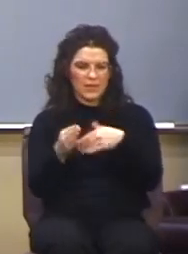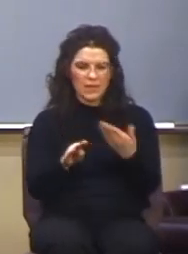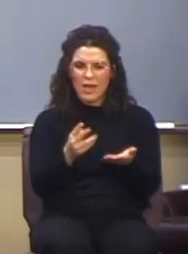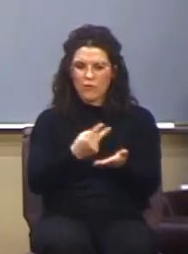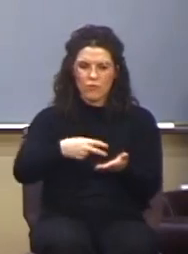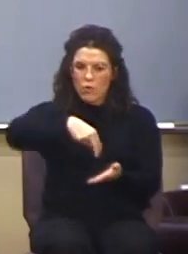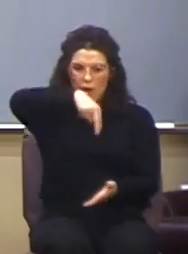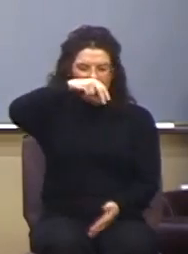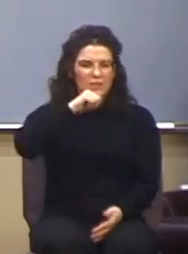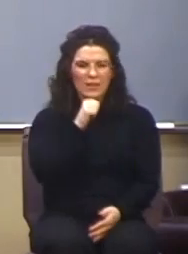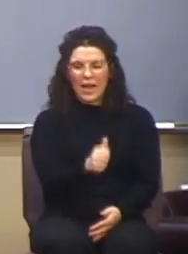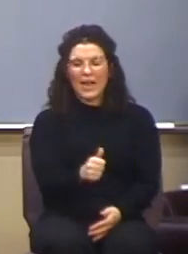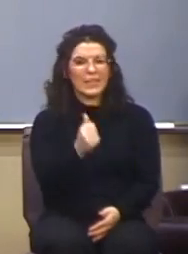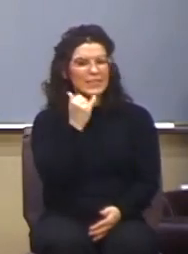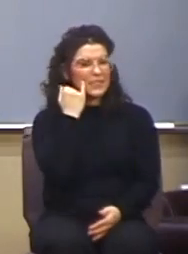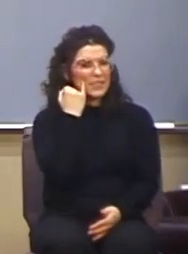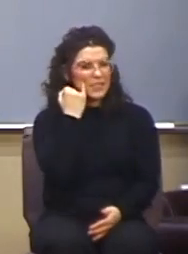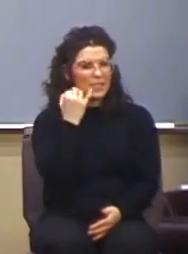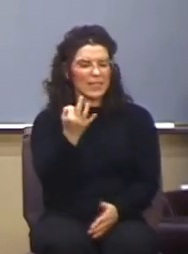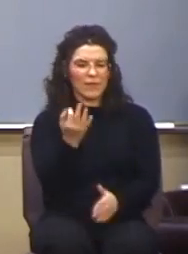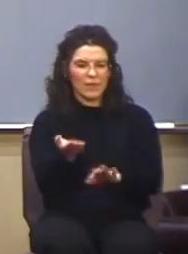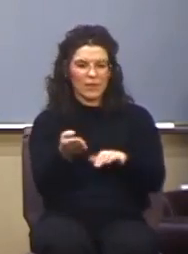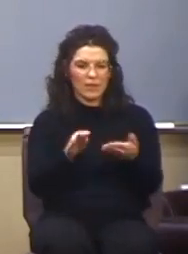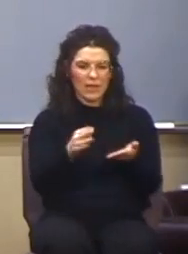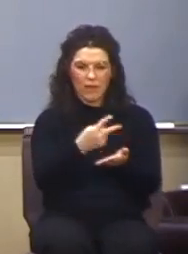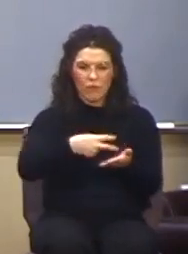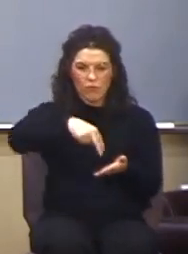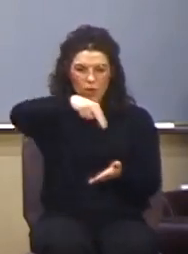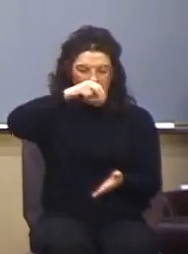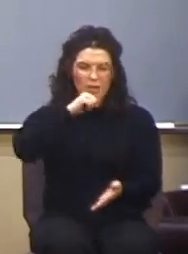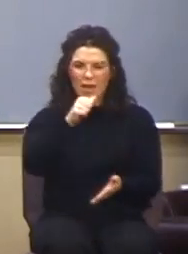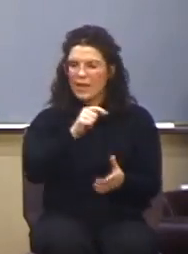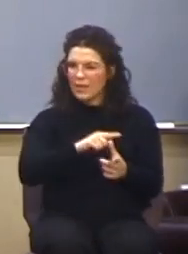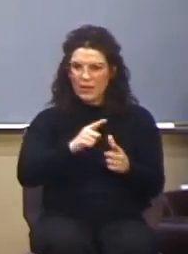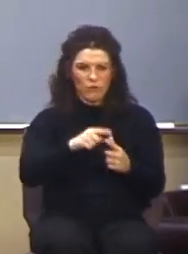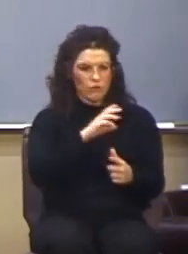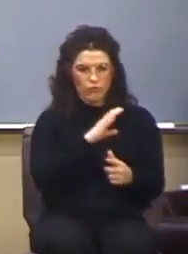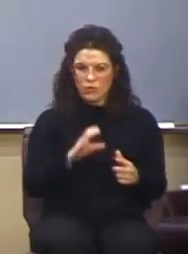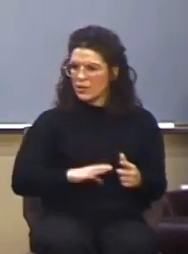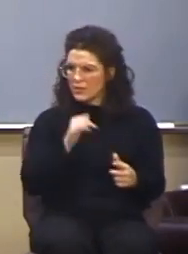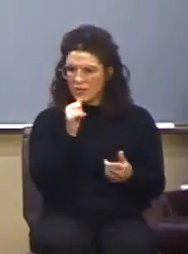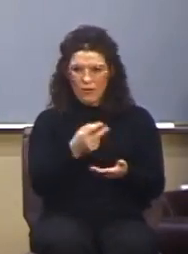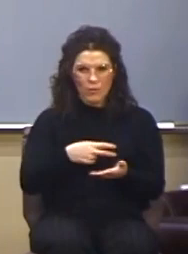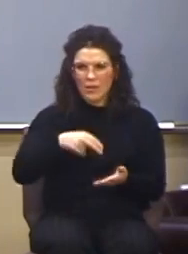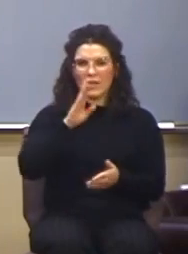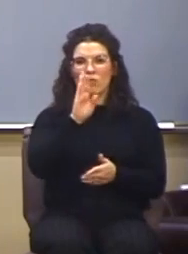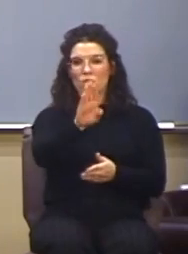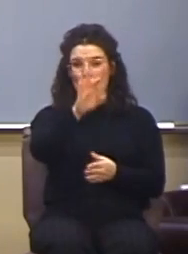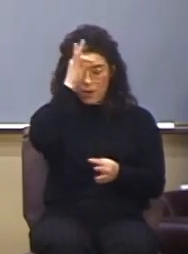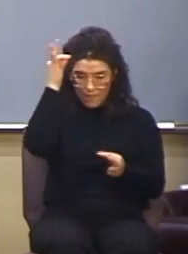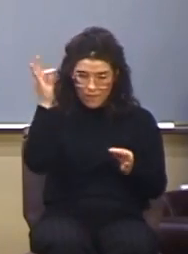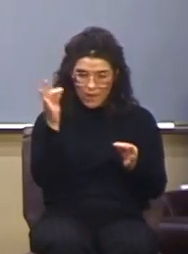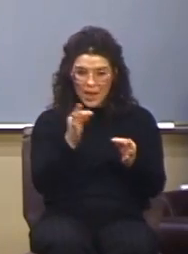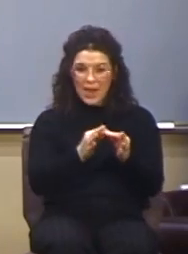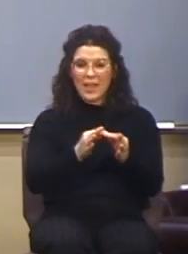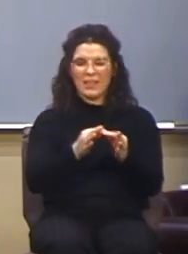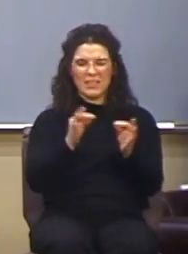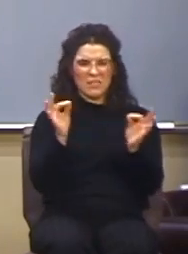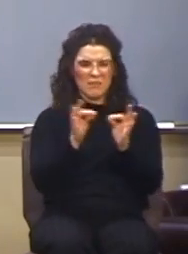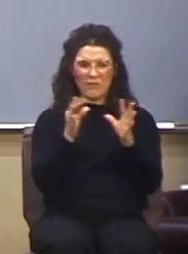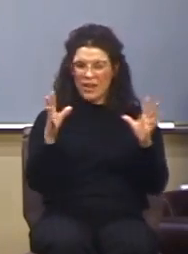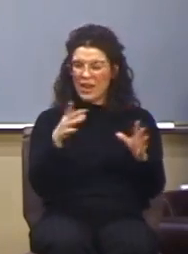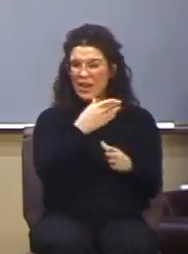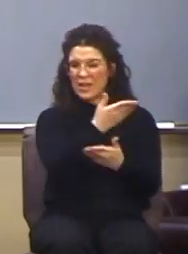rise not, then is not Christ raised. And if Christ be not raised, your faith is vain. Ye